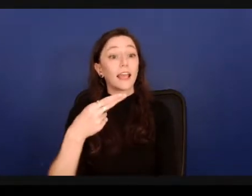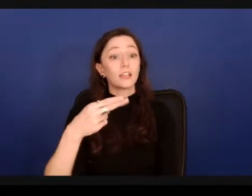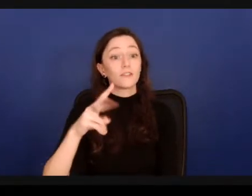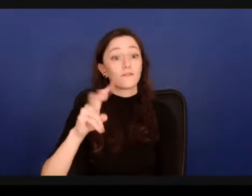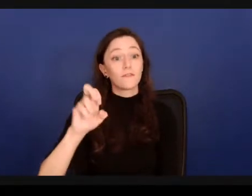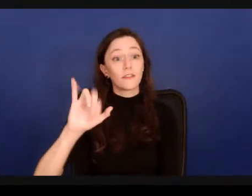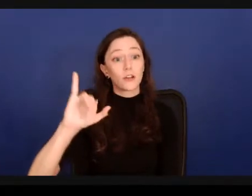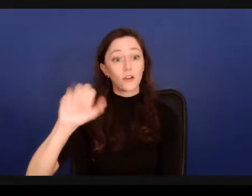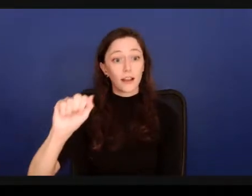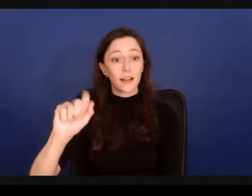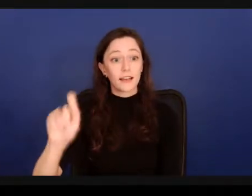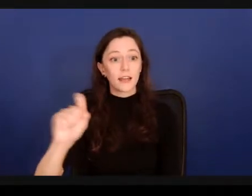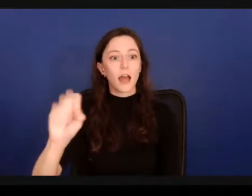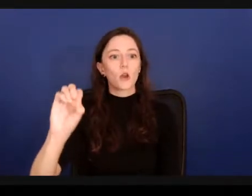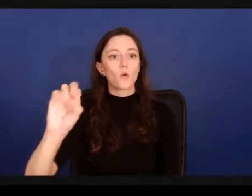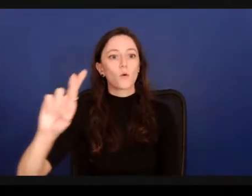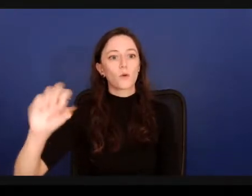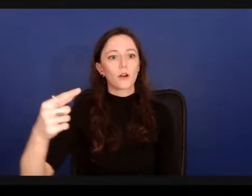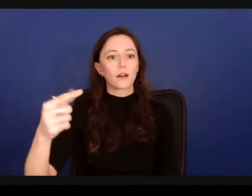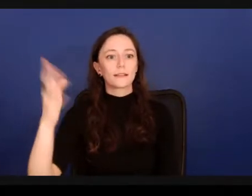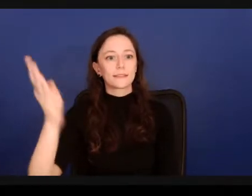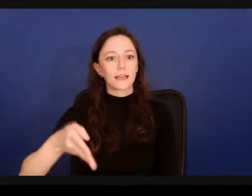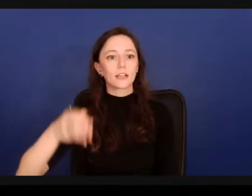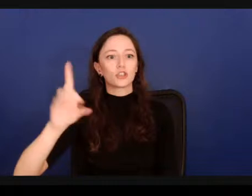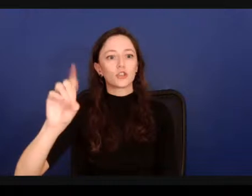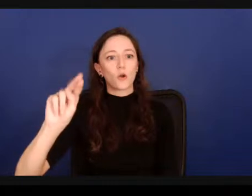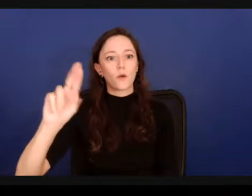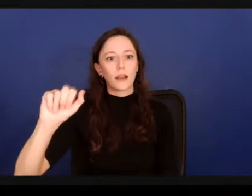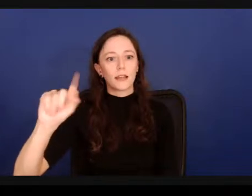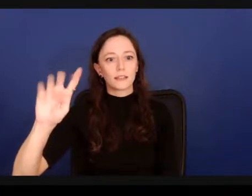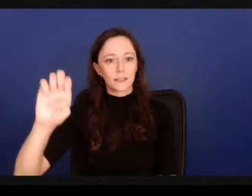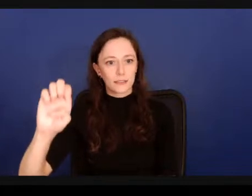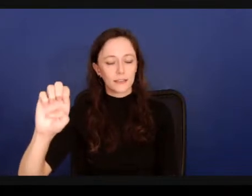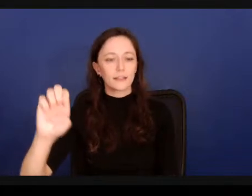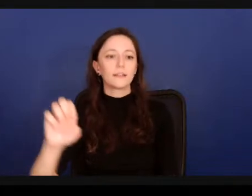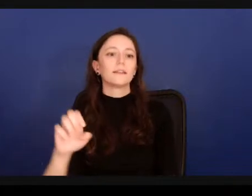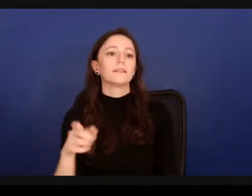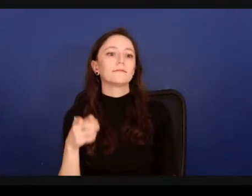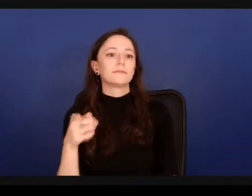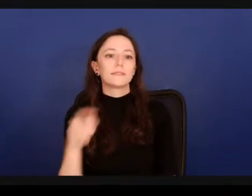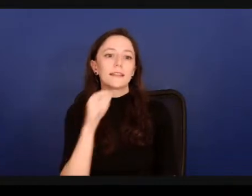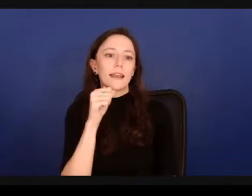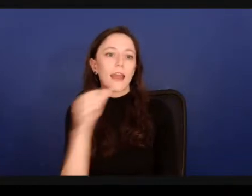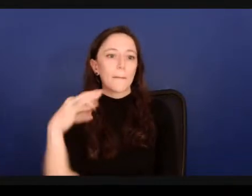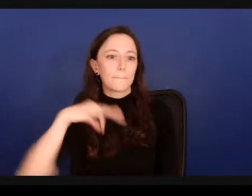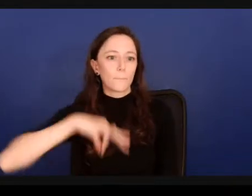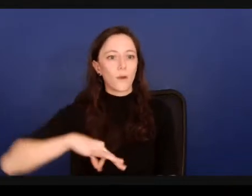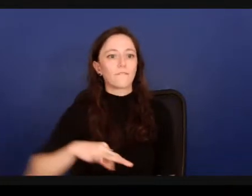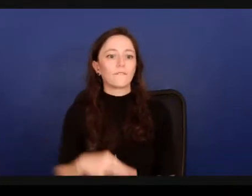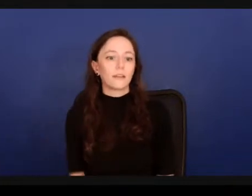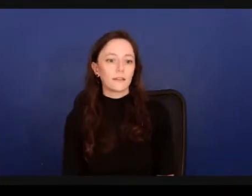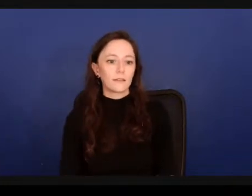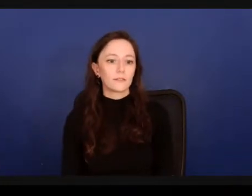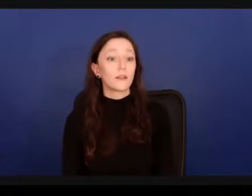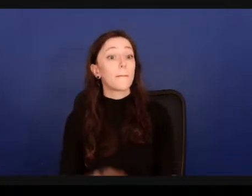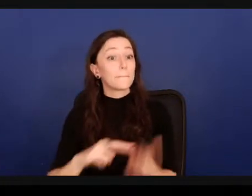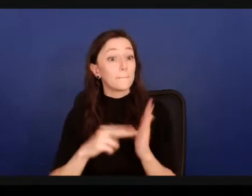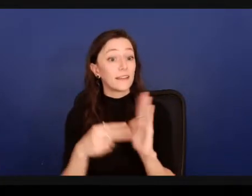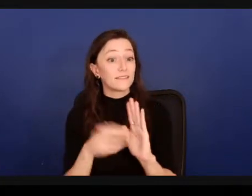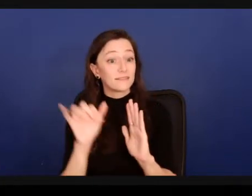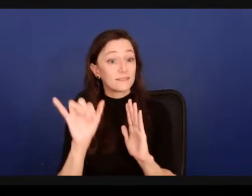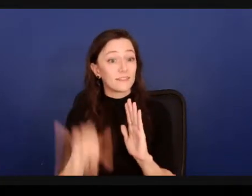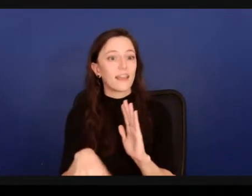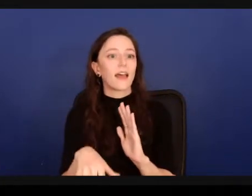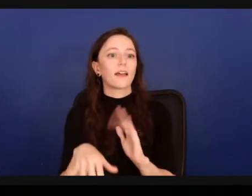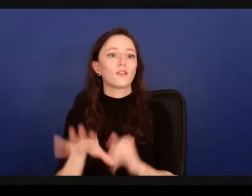hvery.org/donate, and hvery is a 501c3 accredited nonprofit, which means you get your donations are tax deductible